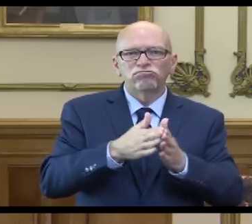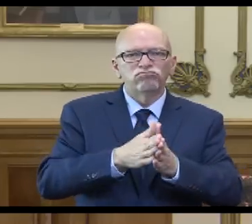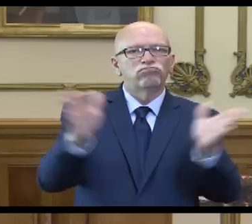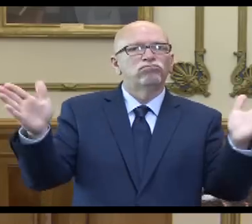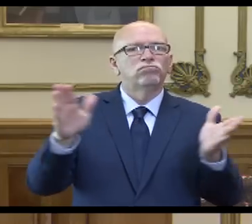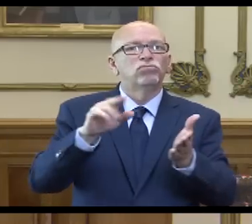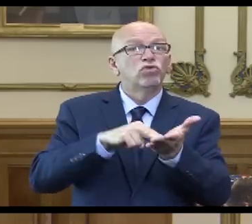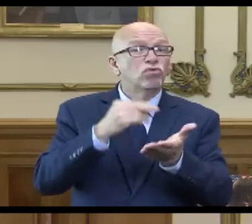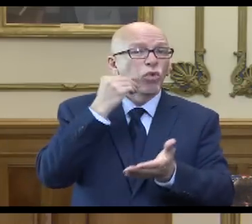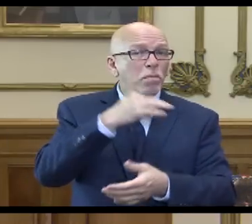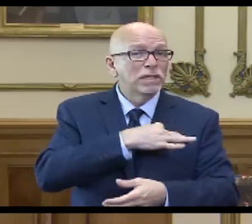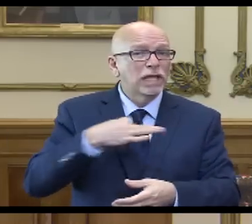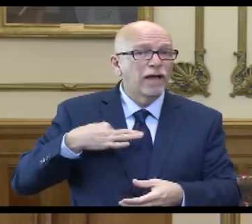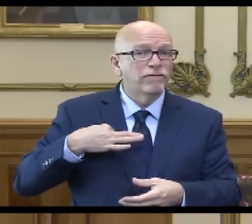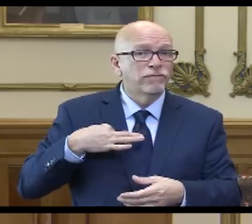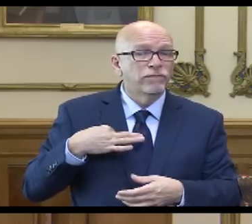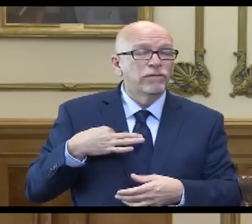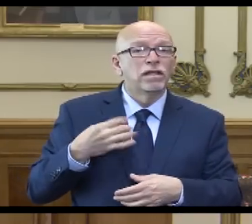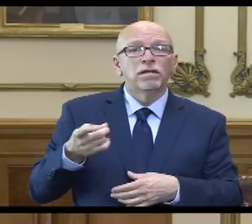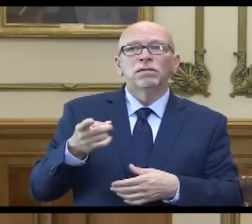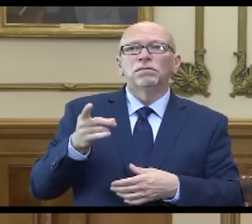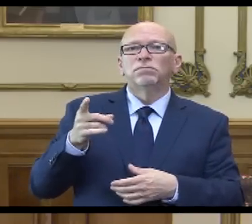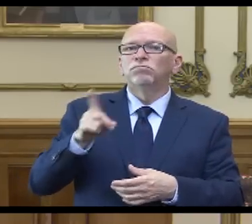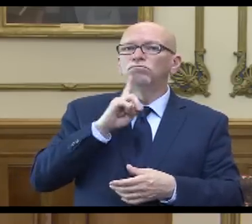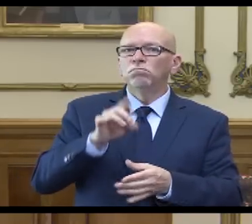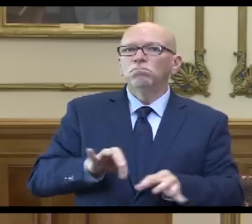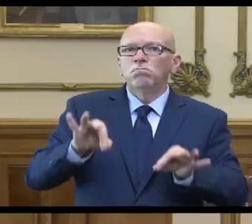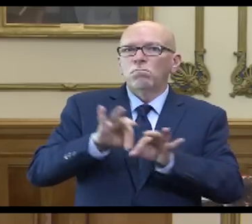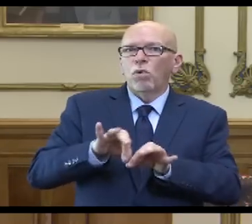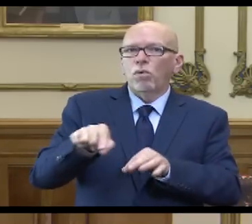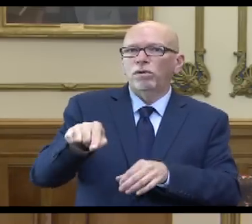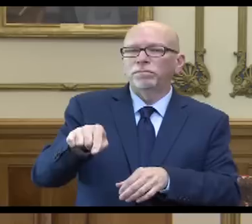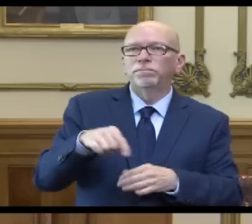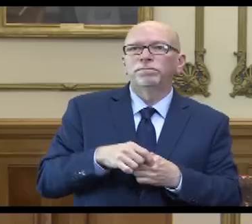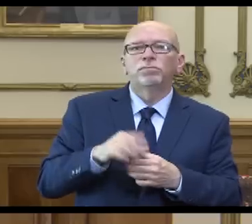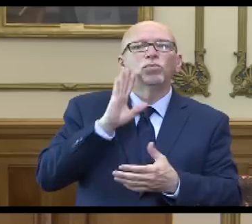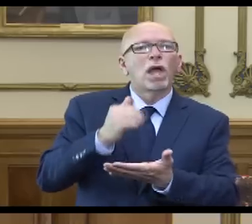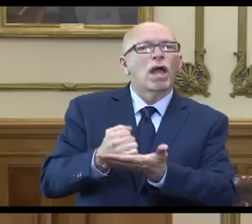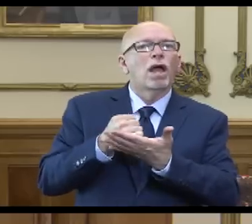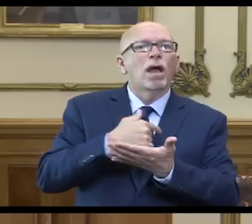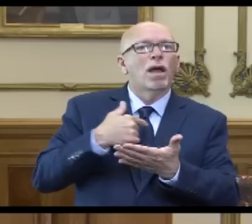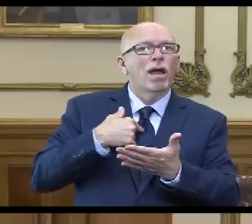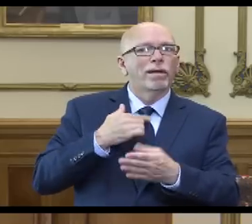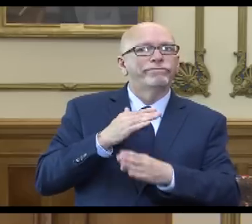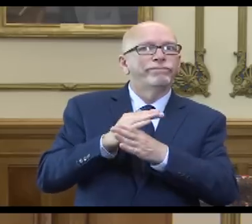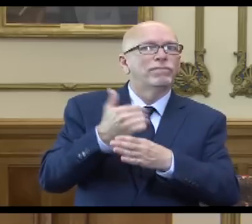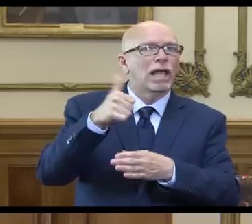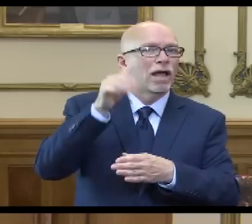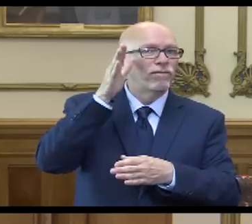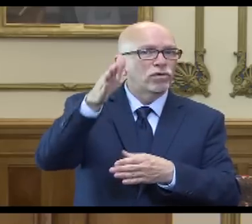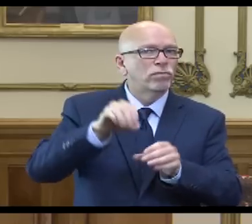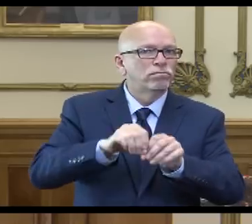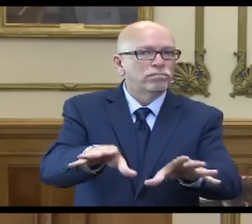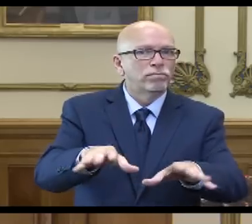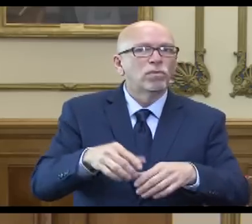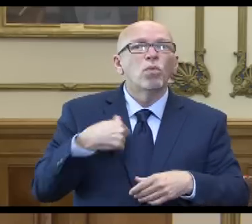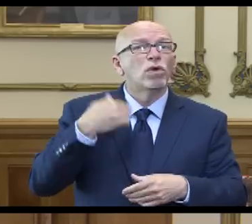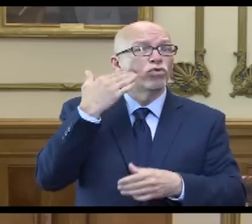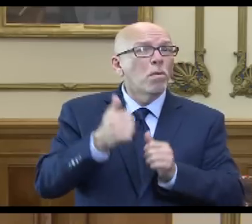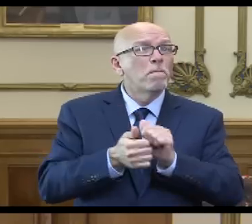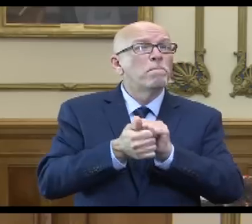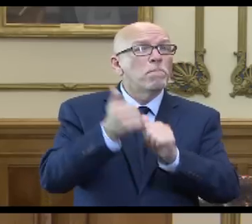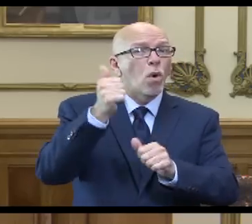home staff. This will be a really important step in preventing future outbreaks. We know that the majority